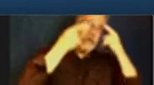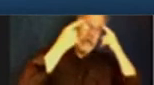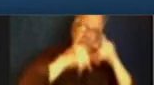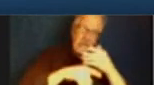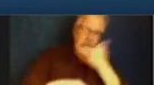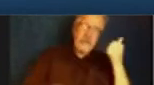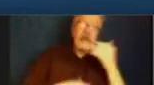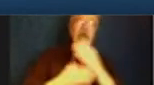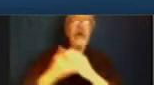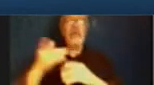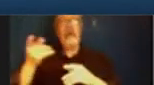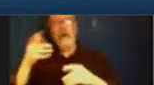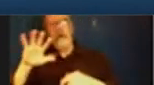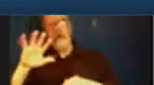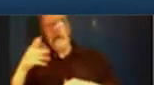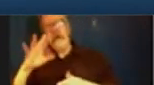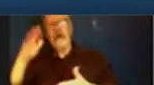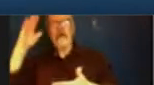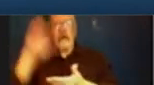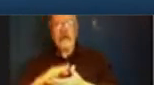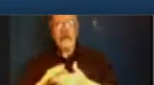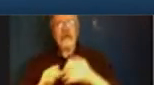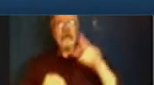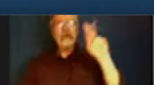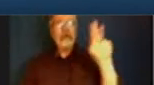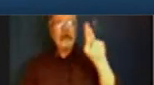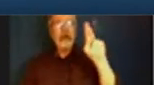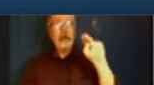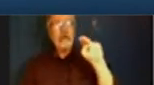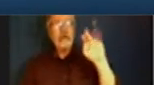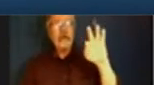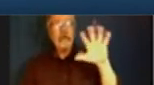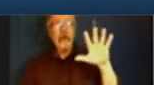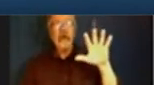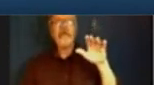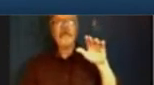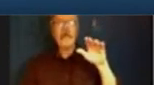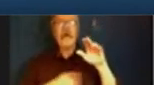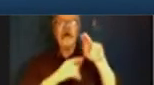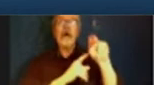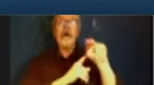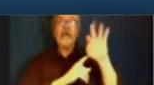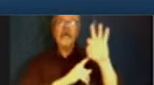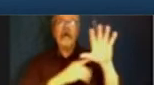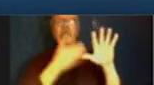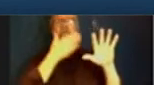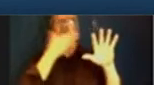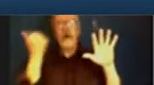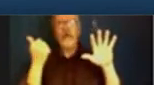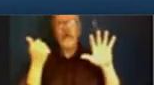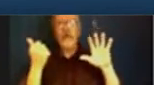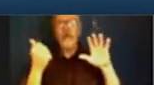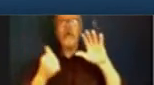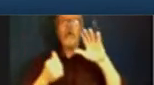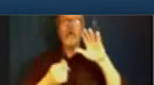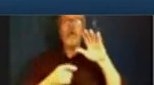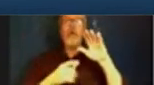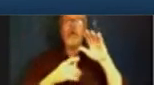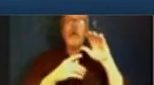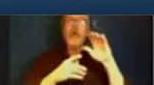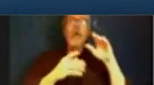a KN95 or an N95, or by layering mask cloth on top of surgical mask or surgical